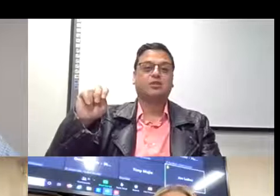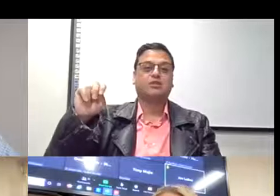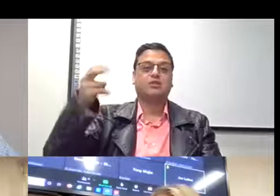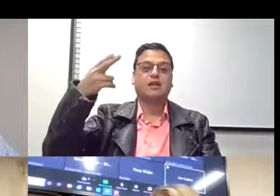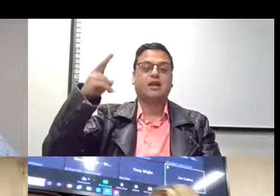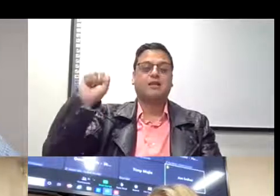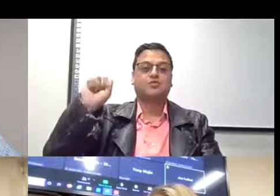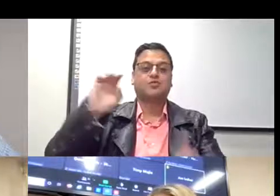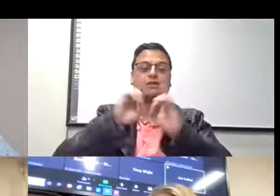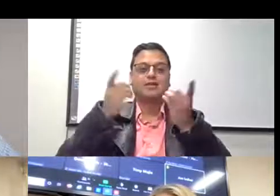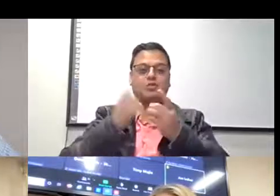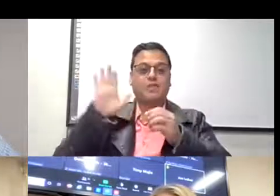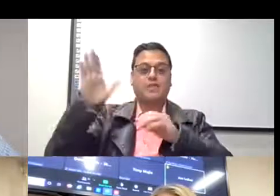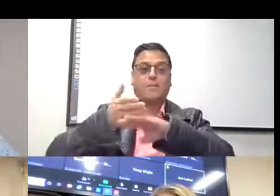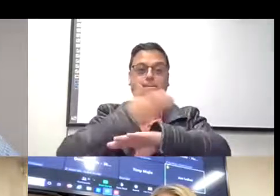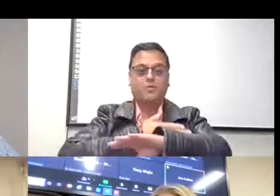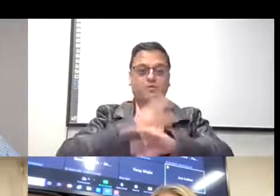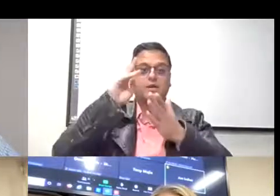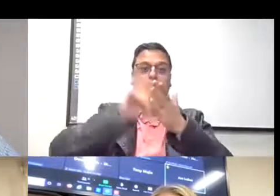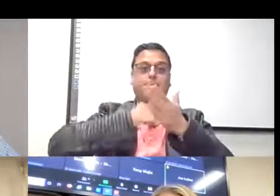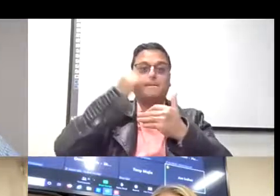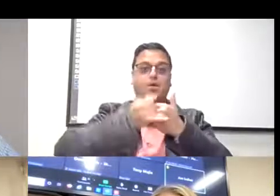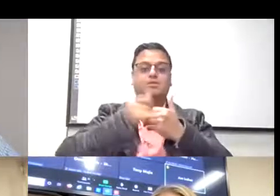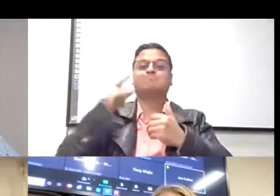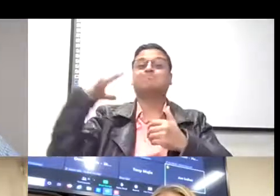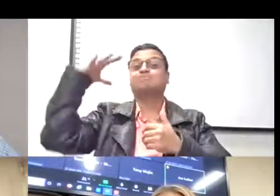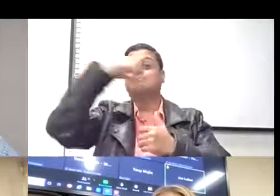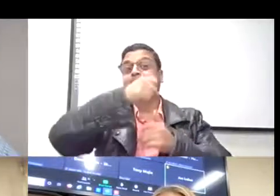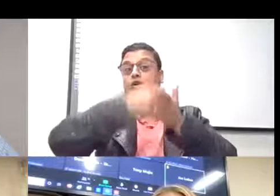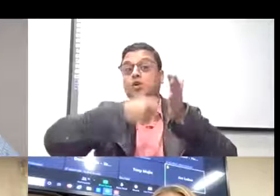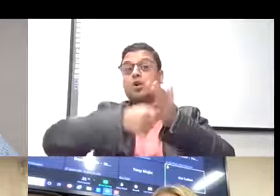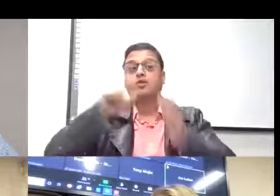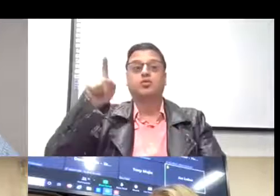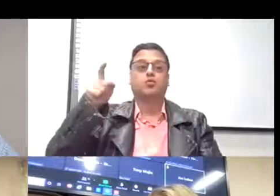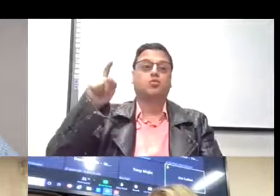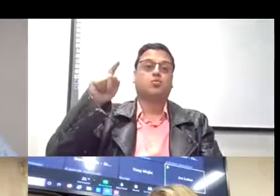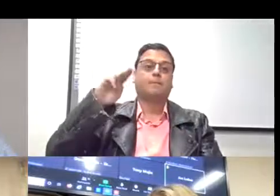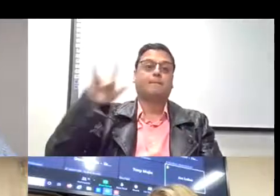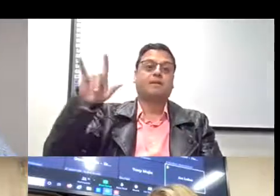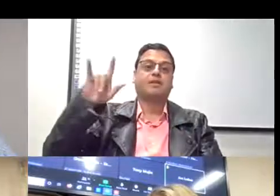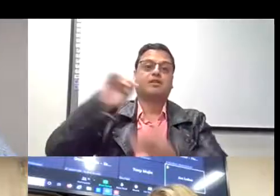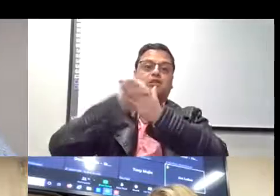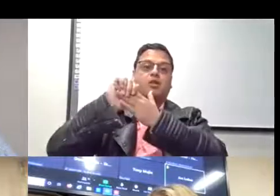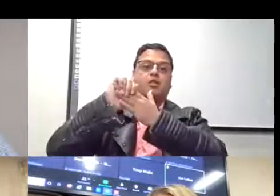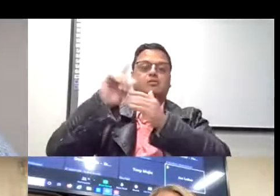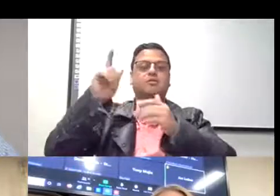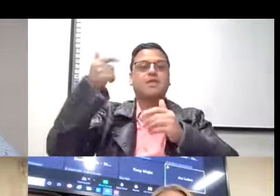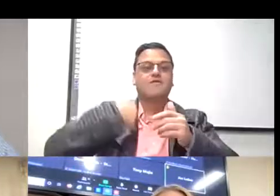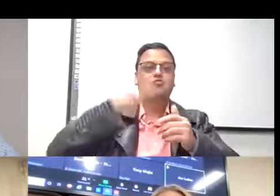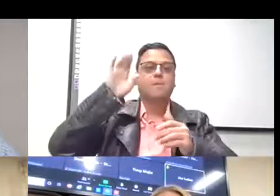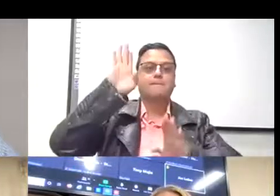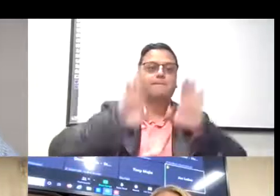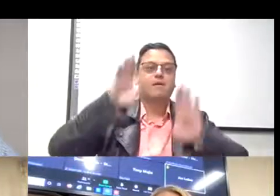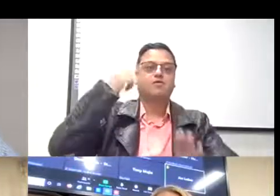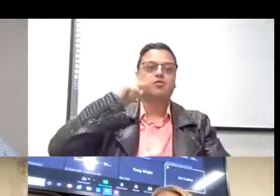Sites Improvement Project MP Fixing, it was estimated at $1 million. They only had one bid at $1.4 million.